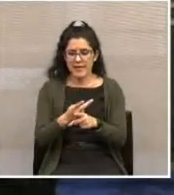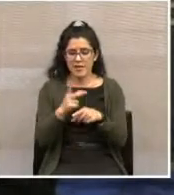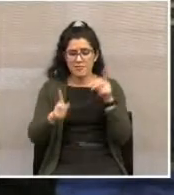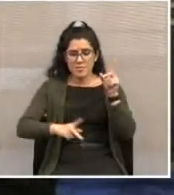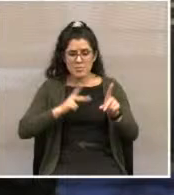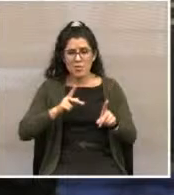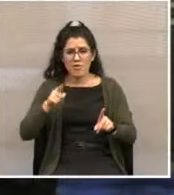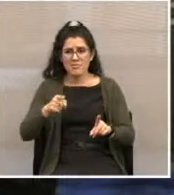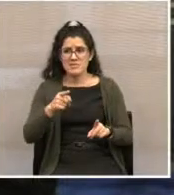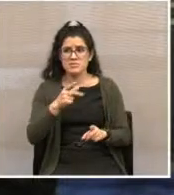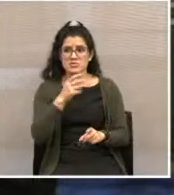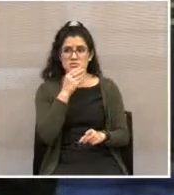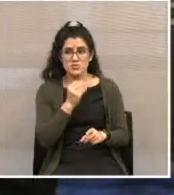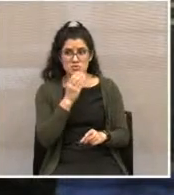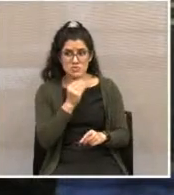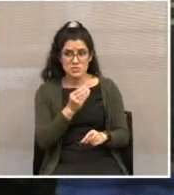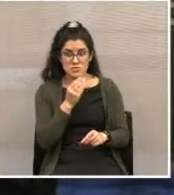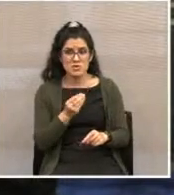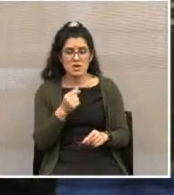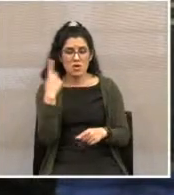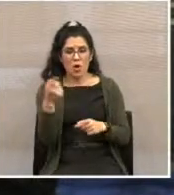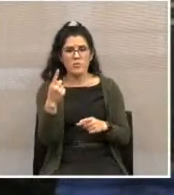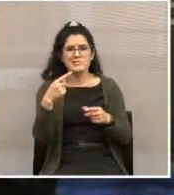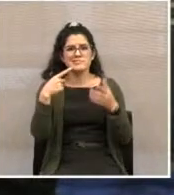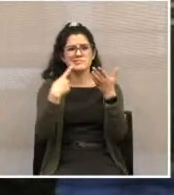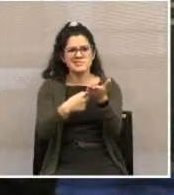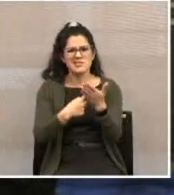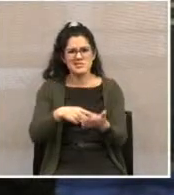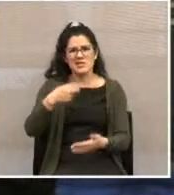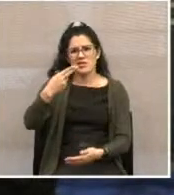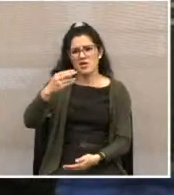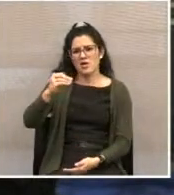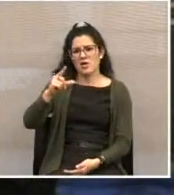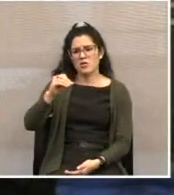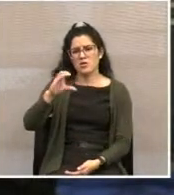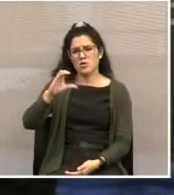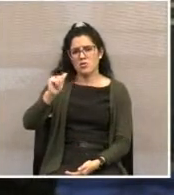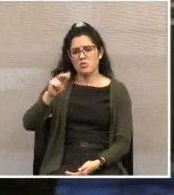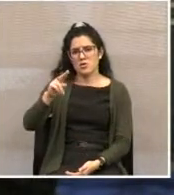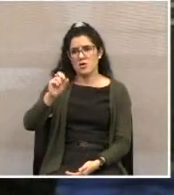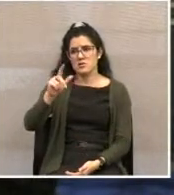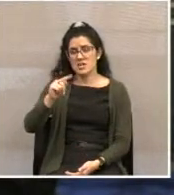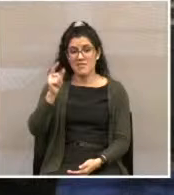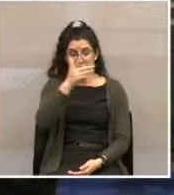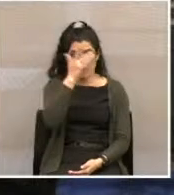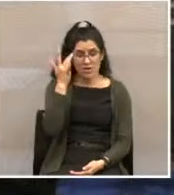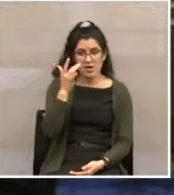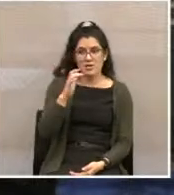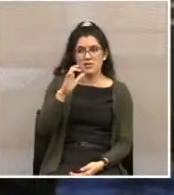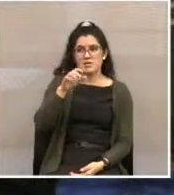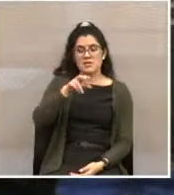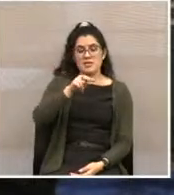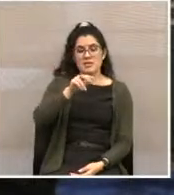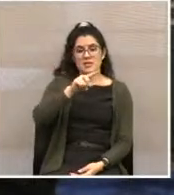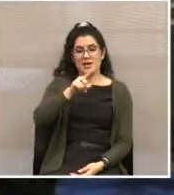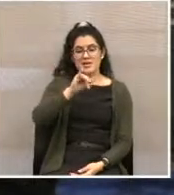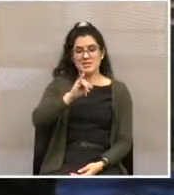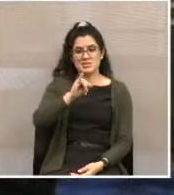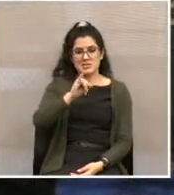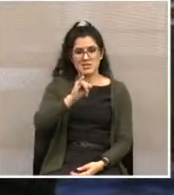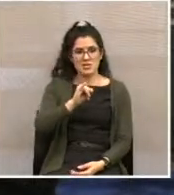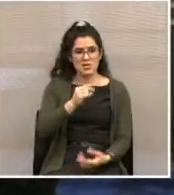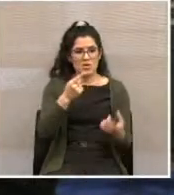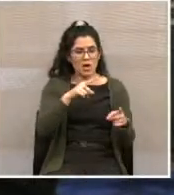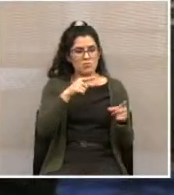these Jews? They're always talking about the Holocaust, but have they already forgotten Kristallnacht, when Nazi thugs rampaged through